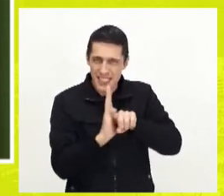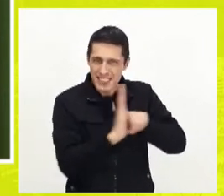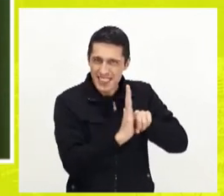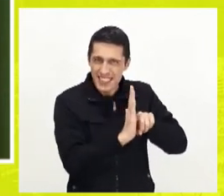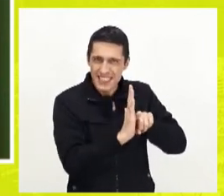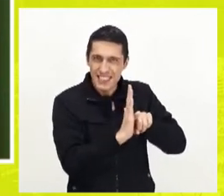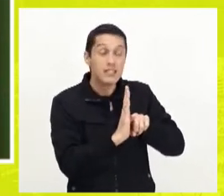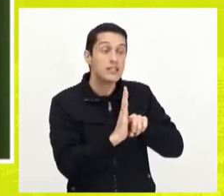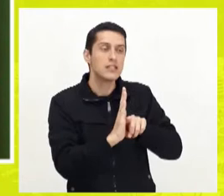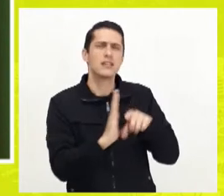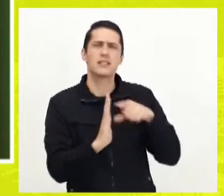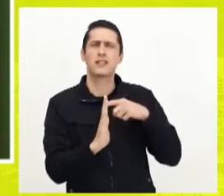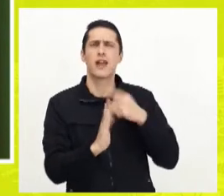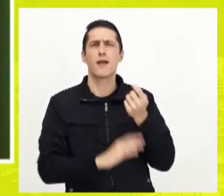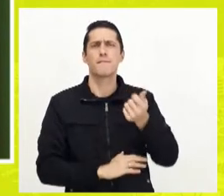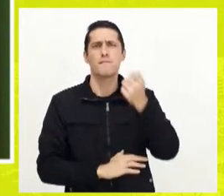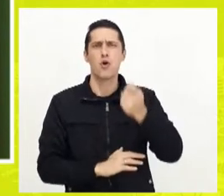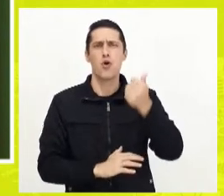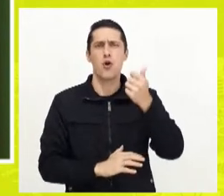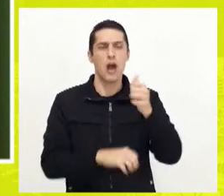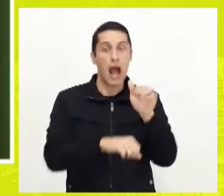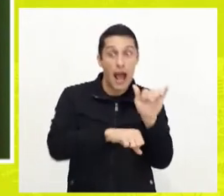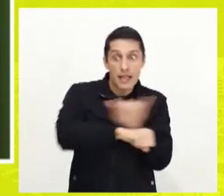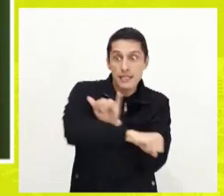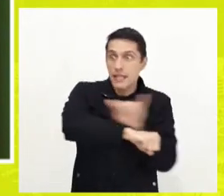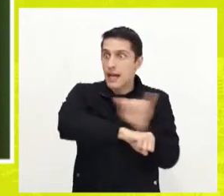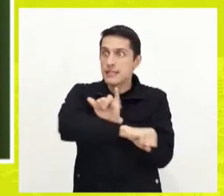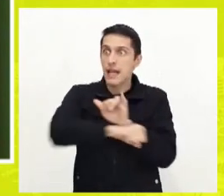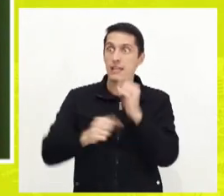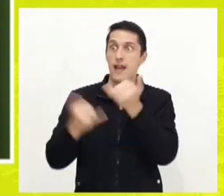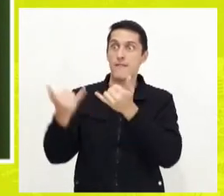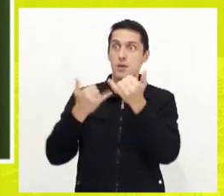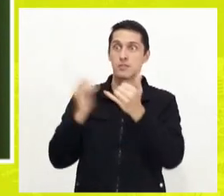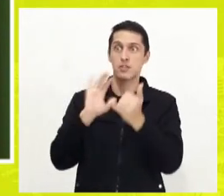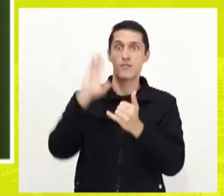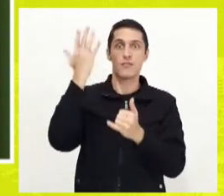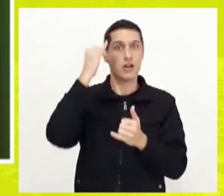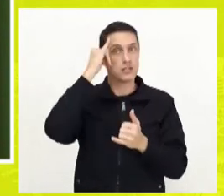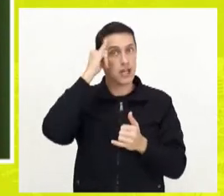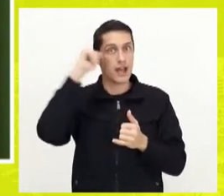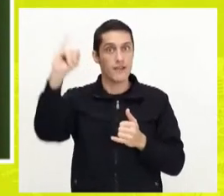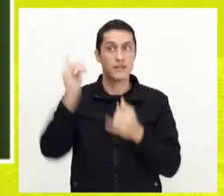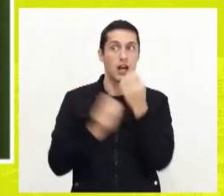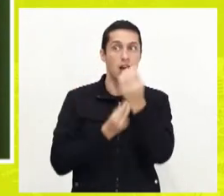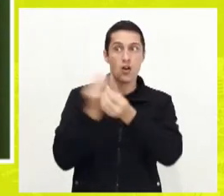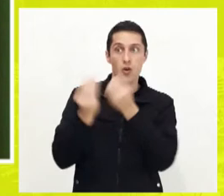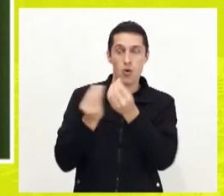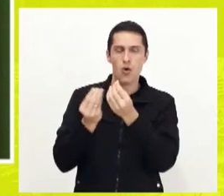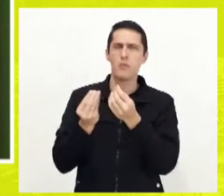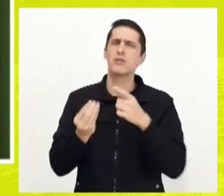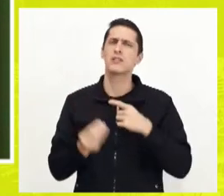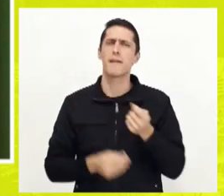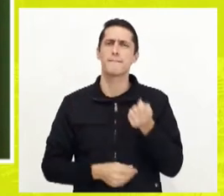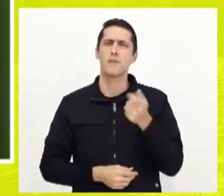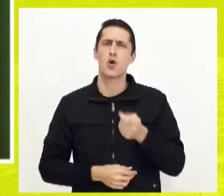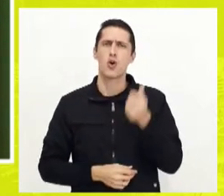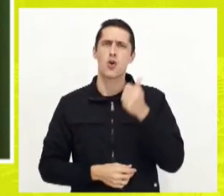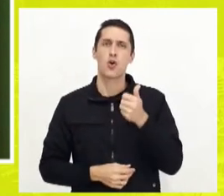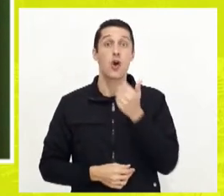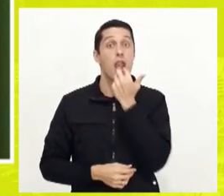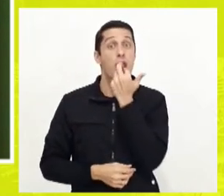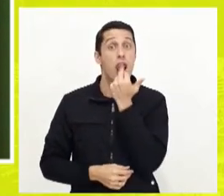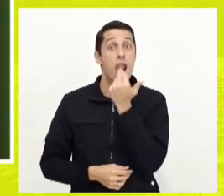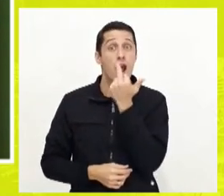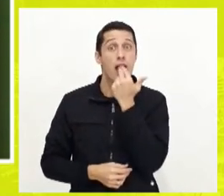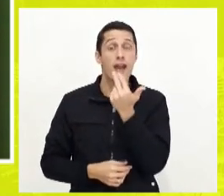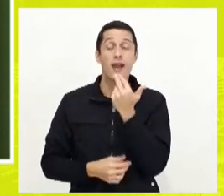strategies to end with misinformation in this context and in other languages other than